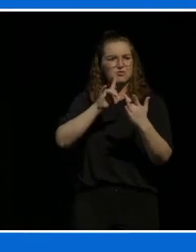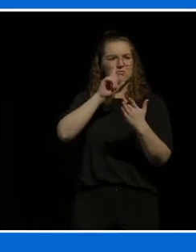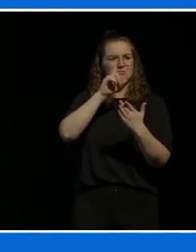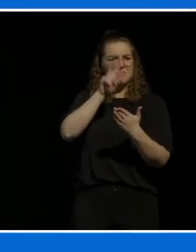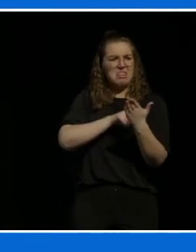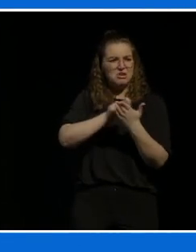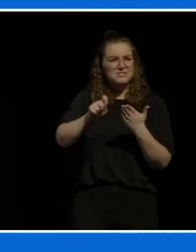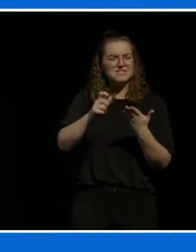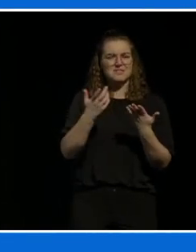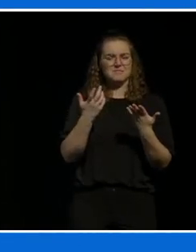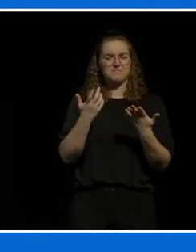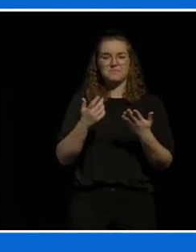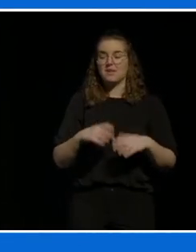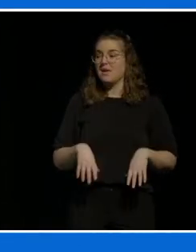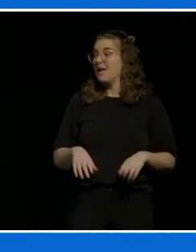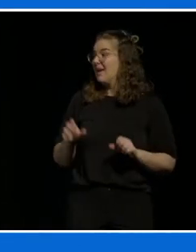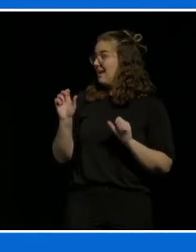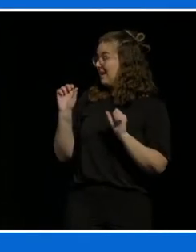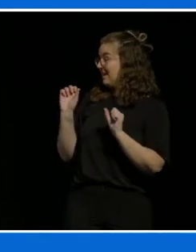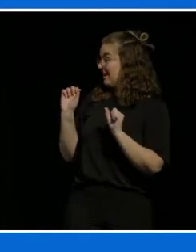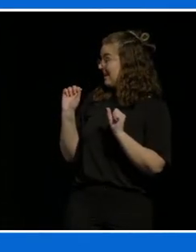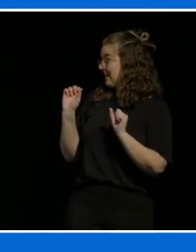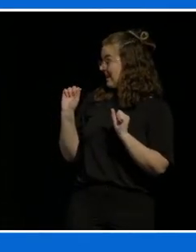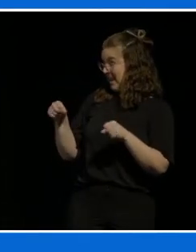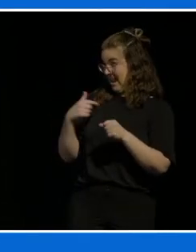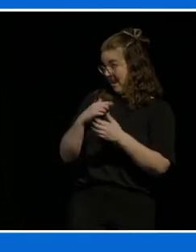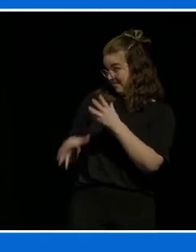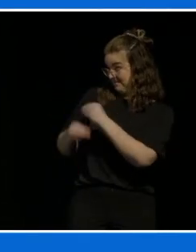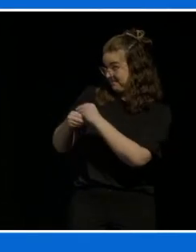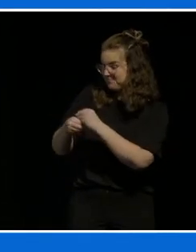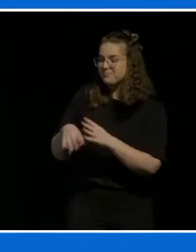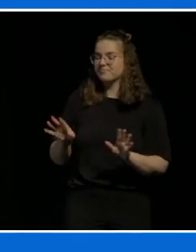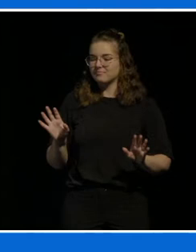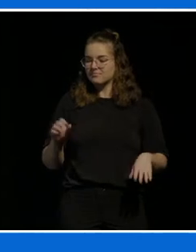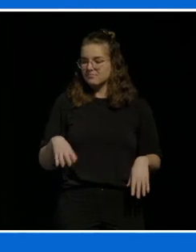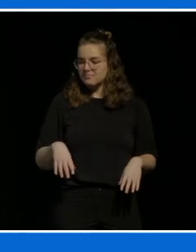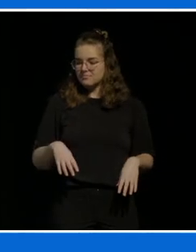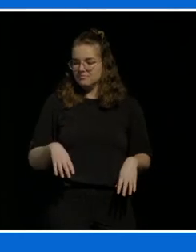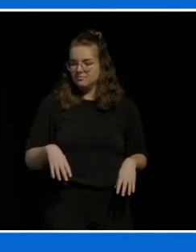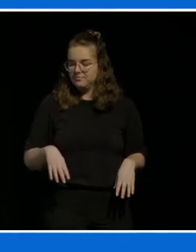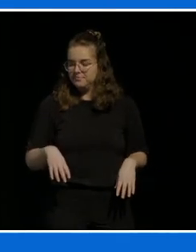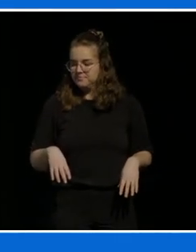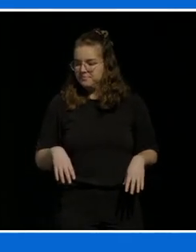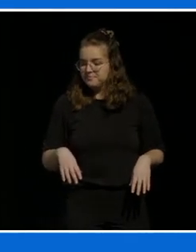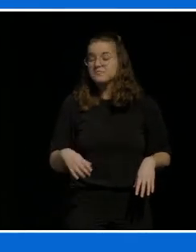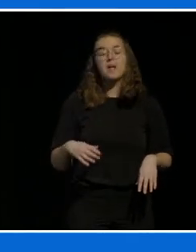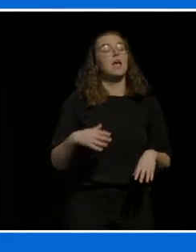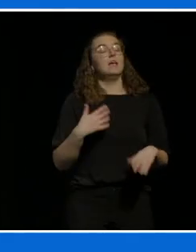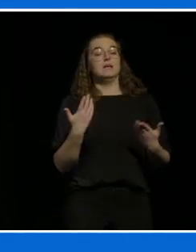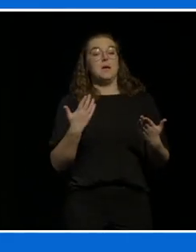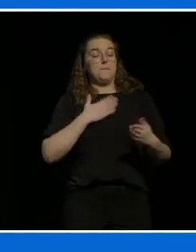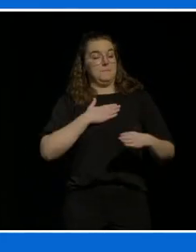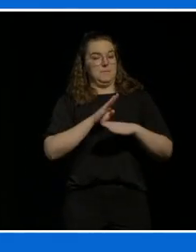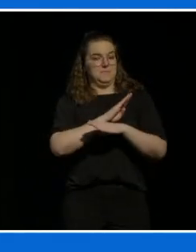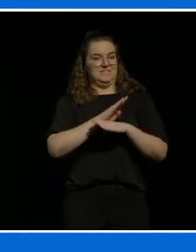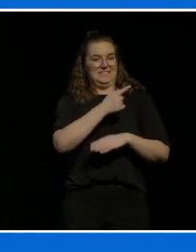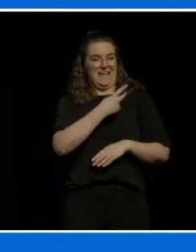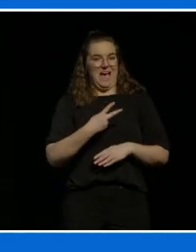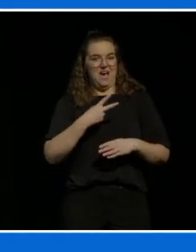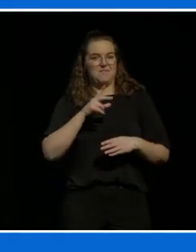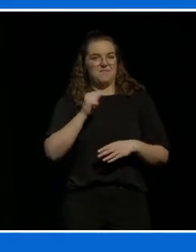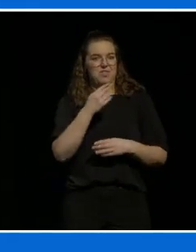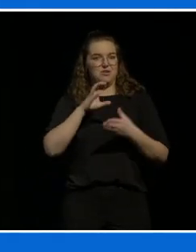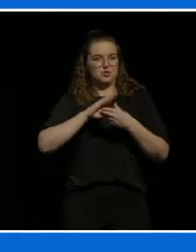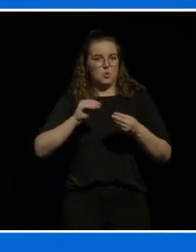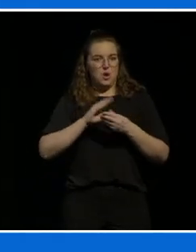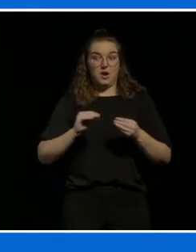path? Can I challenge you on that and take challenge it a step me. Further? Yes. So, enter half the story, but ultimately, we believe